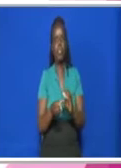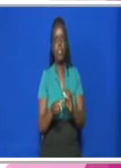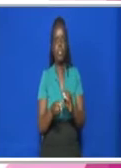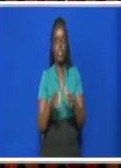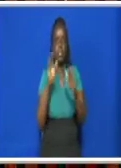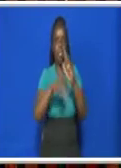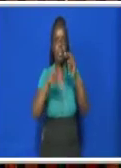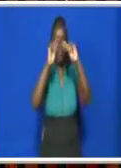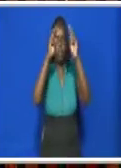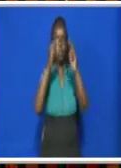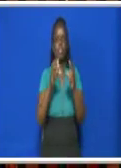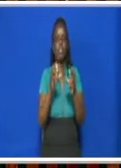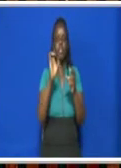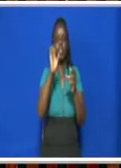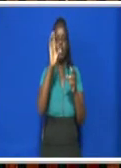cell. Welcome.